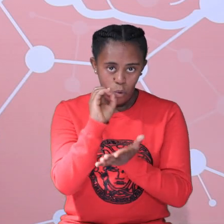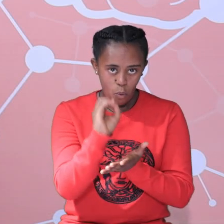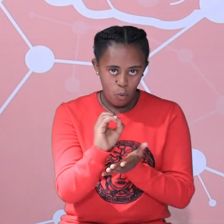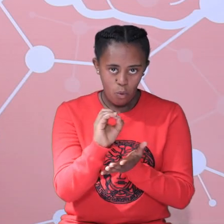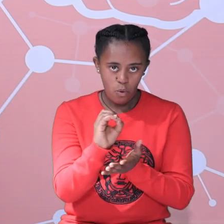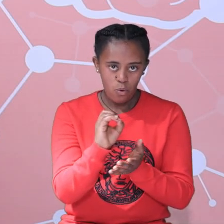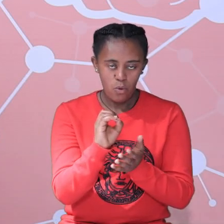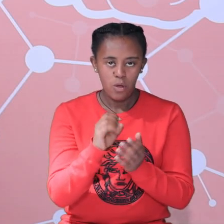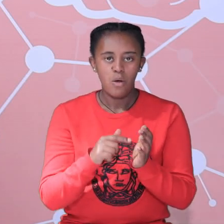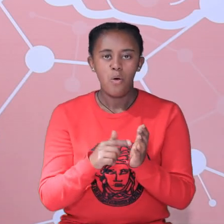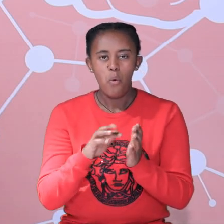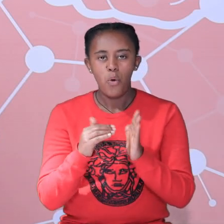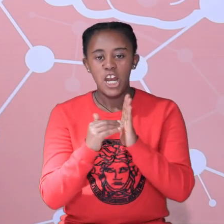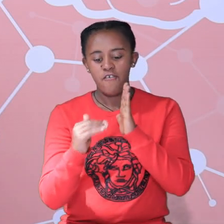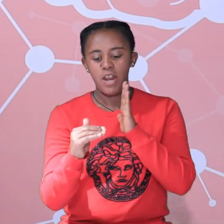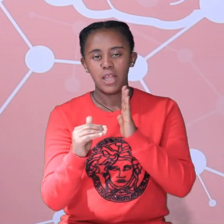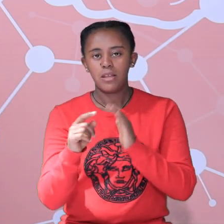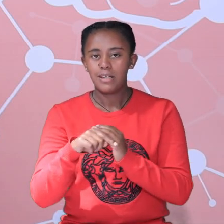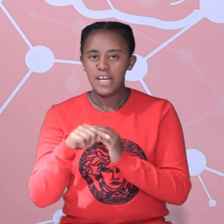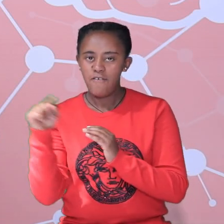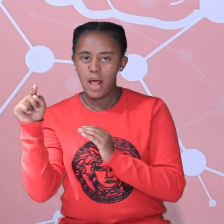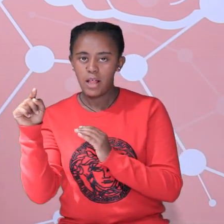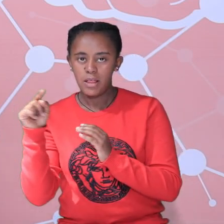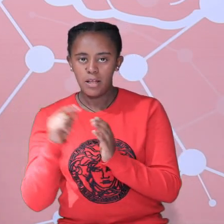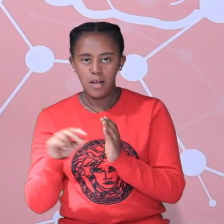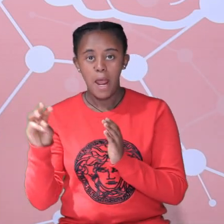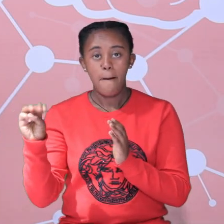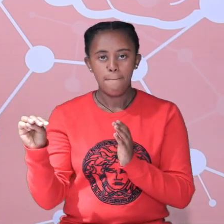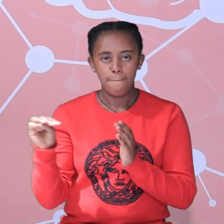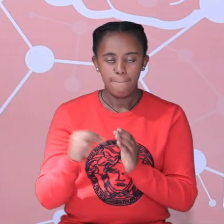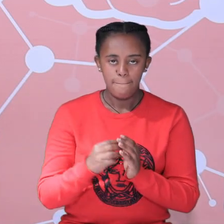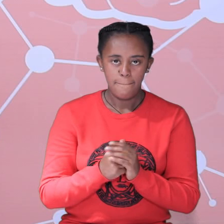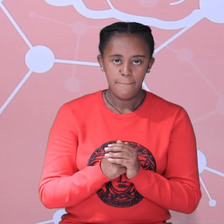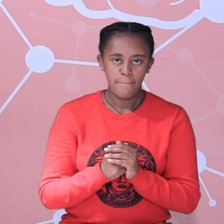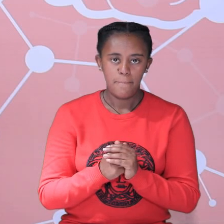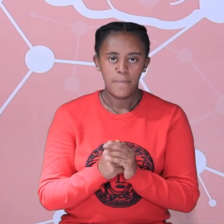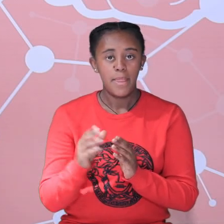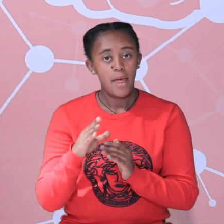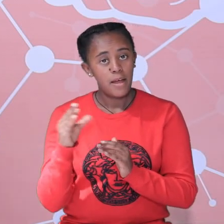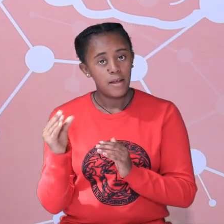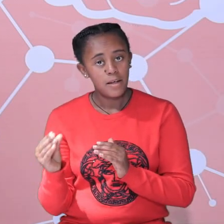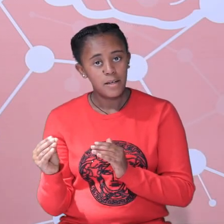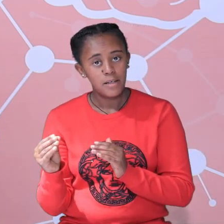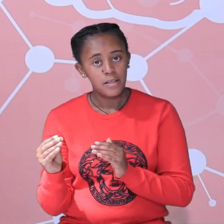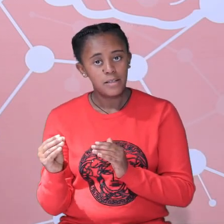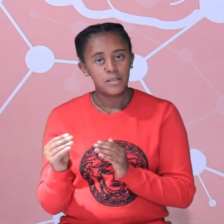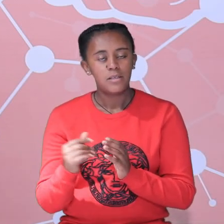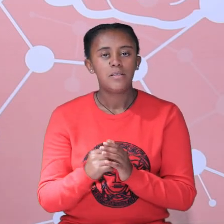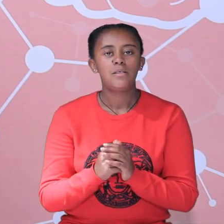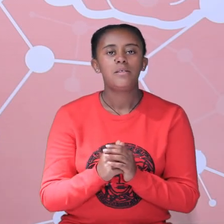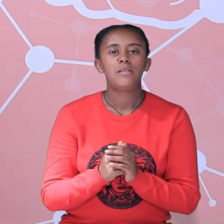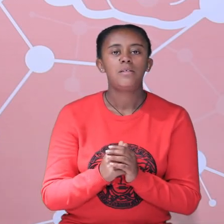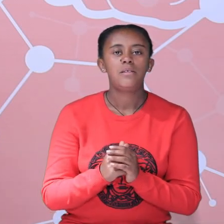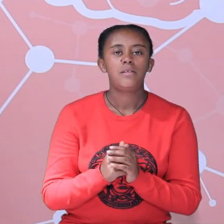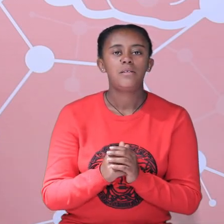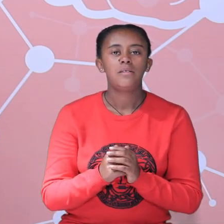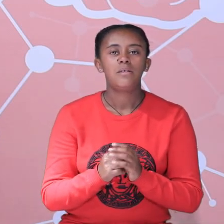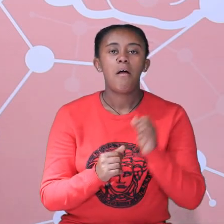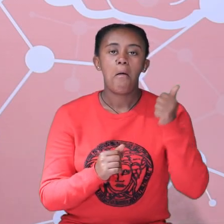reflecting surface. We can say this M, and this we can sign